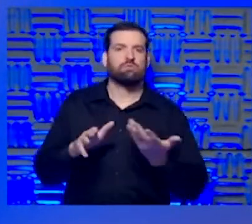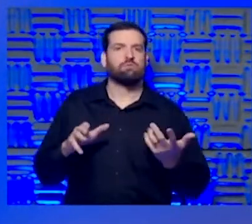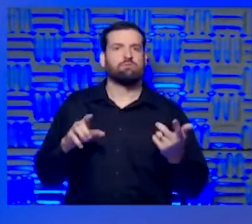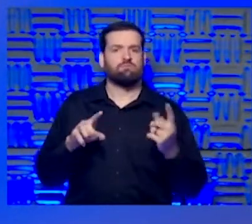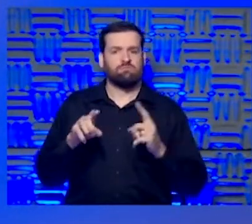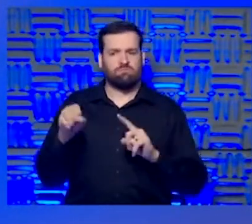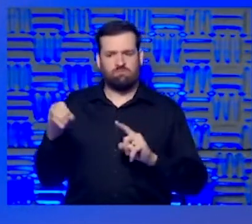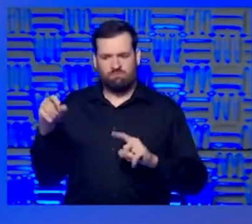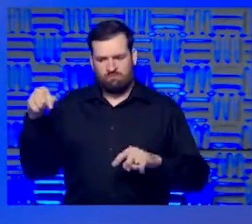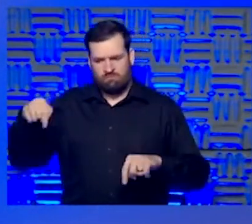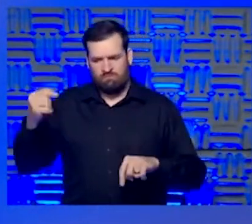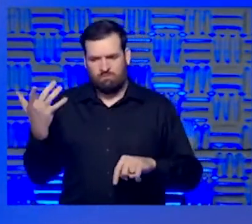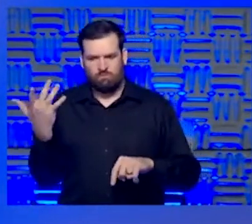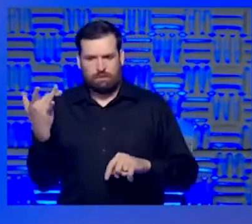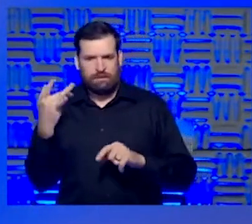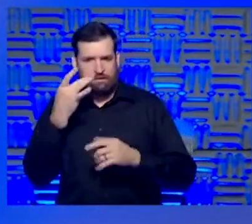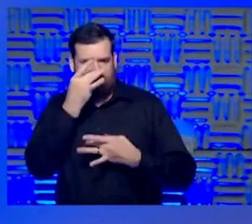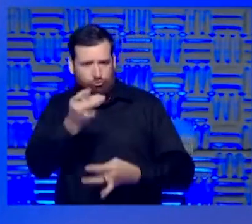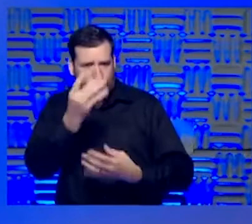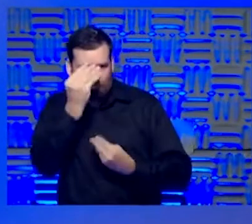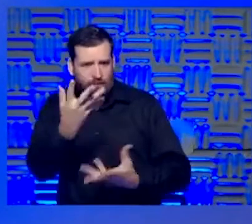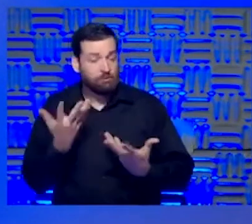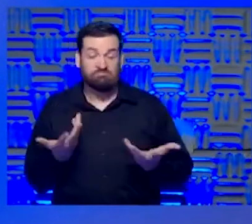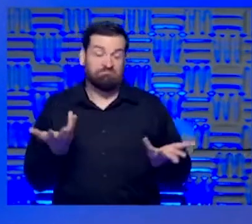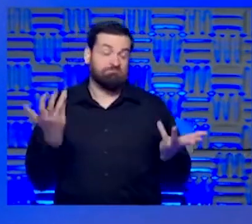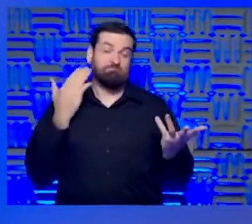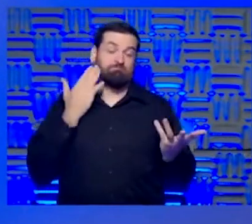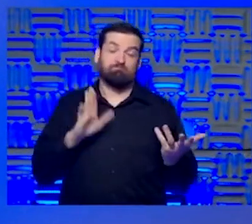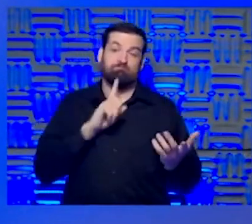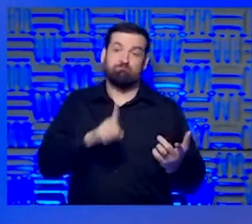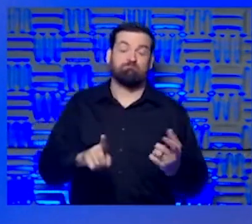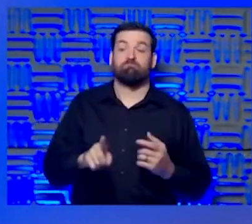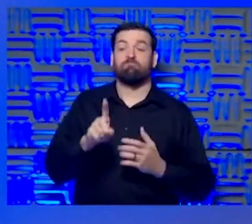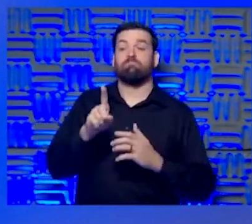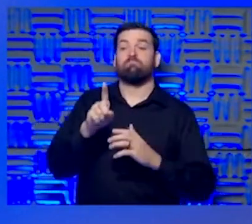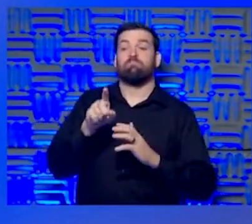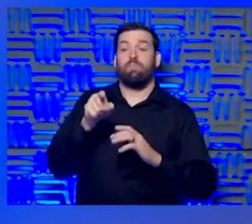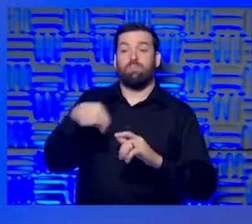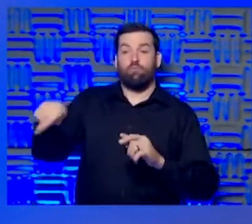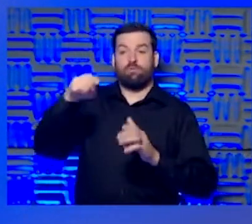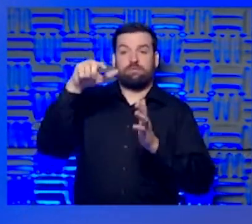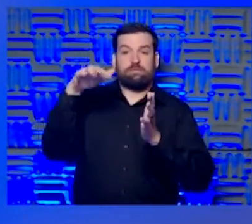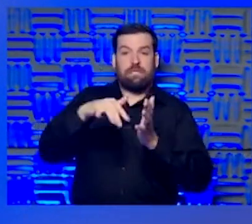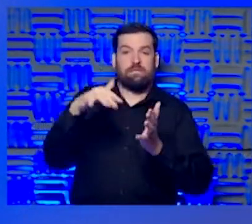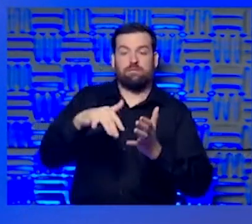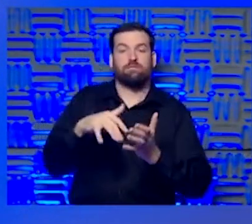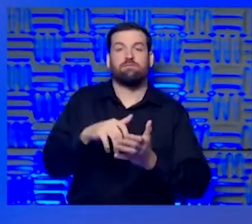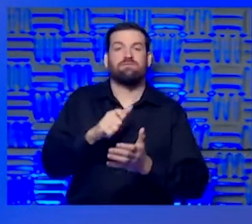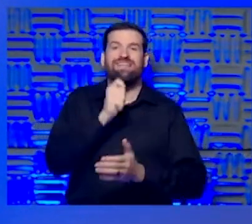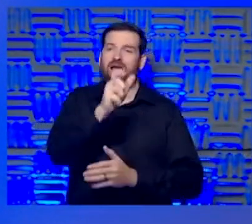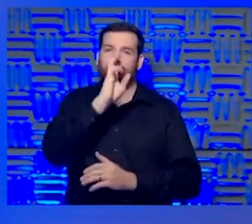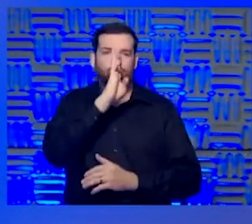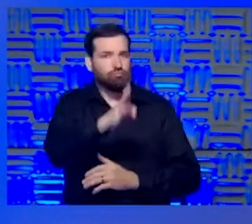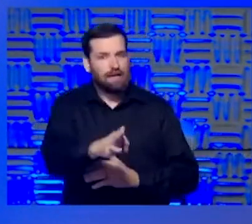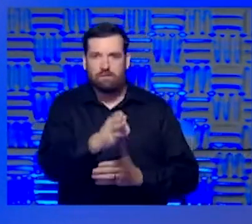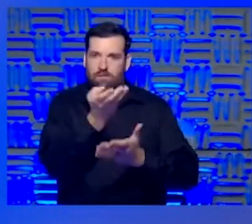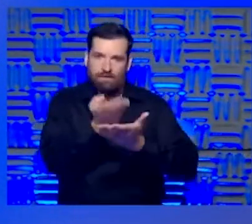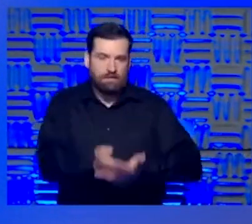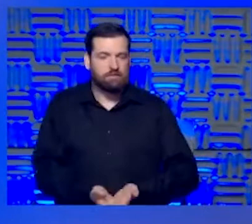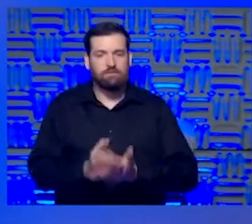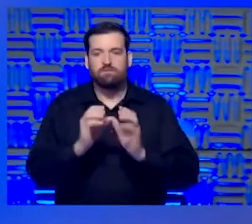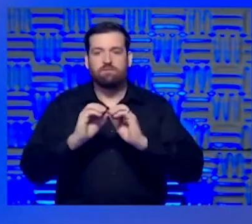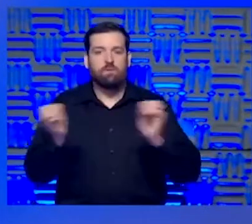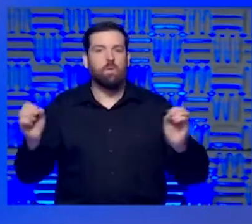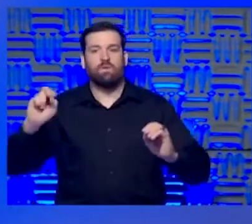this is interesting information. The studies that were cited were based on indirect evidence of no